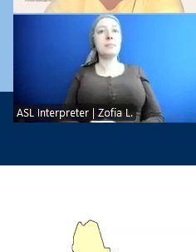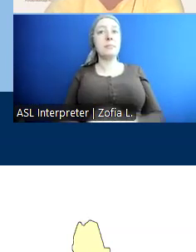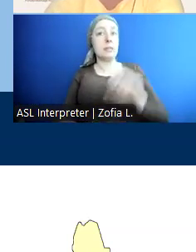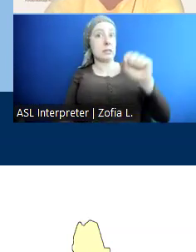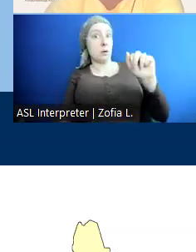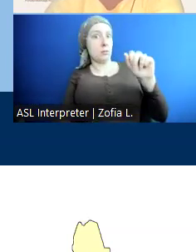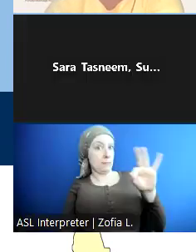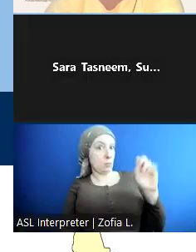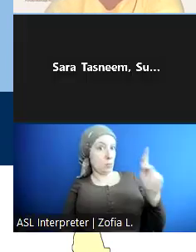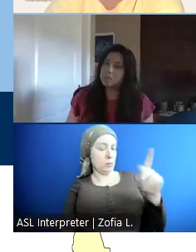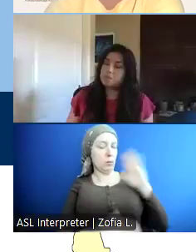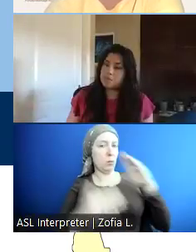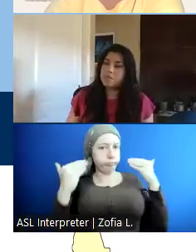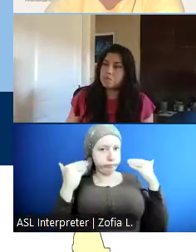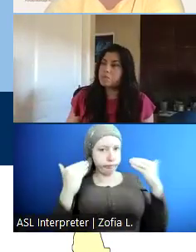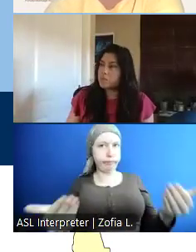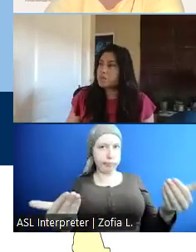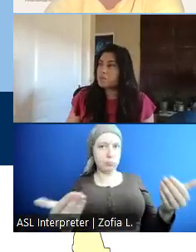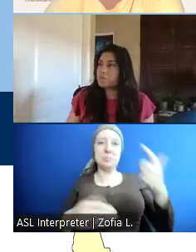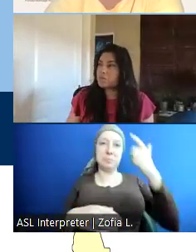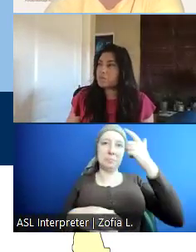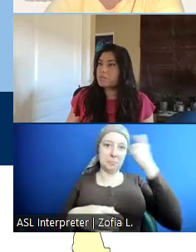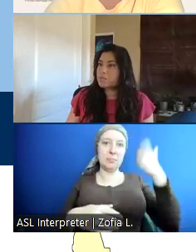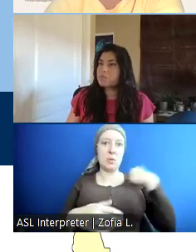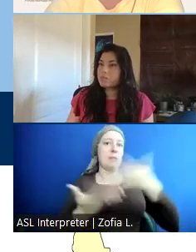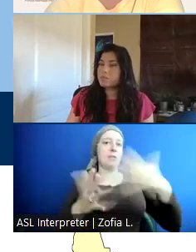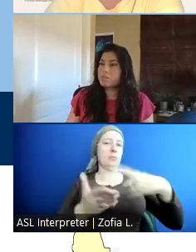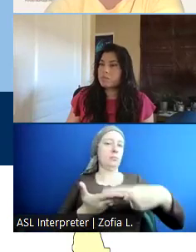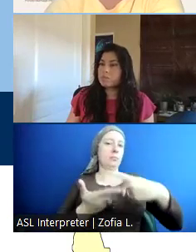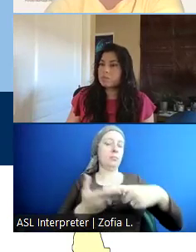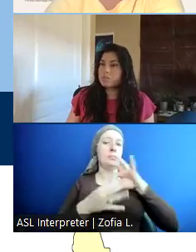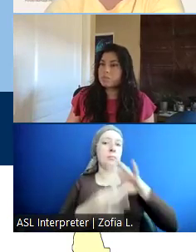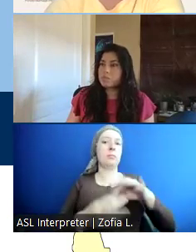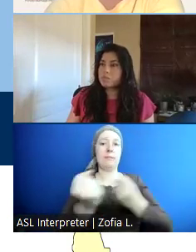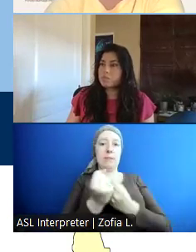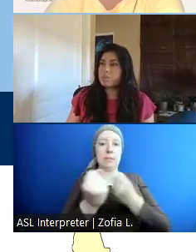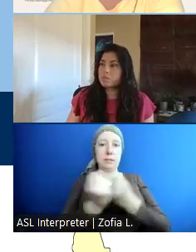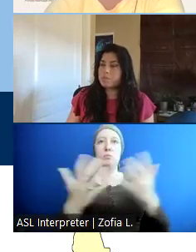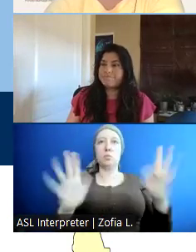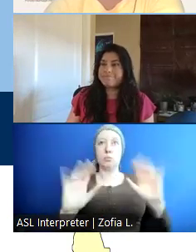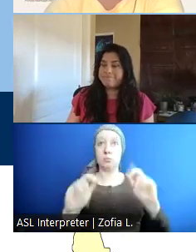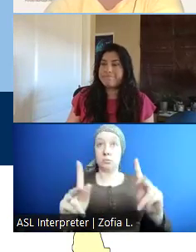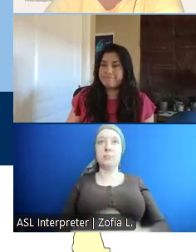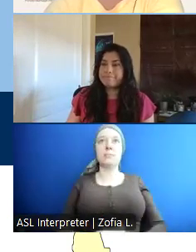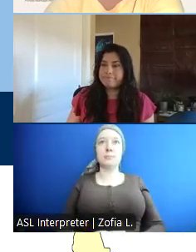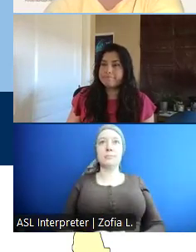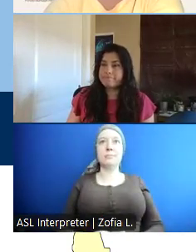you, I'm going to move us ahead, given that we've discussed a bit about the advocacy already.